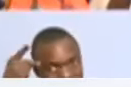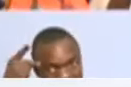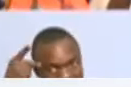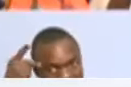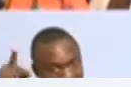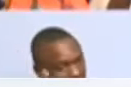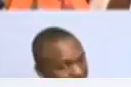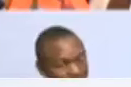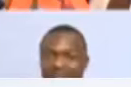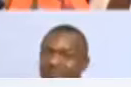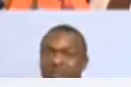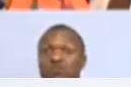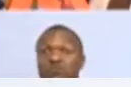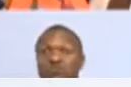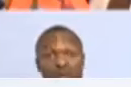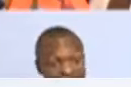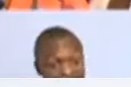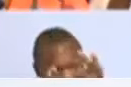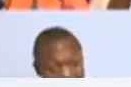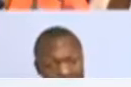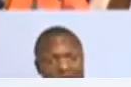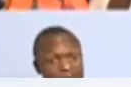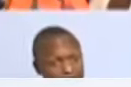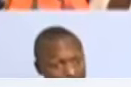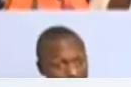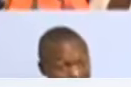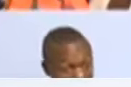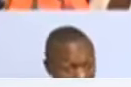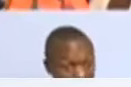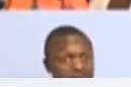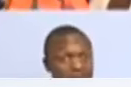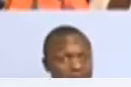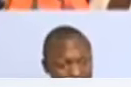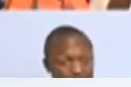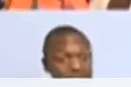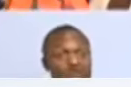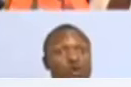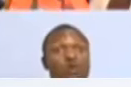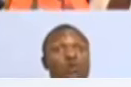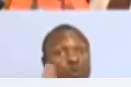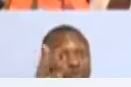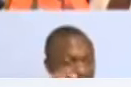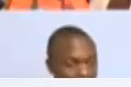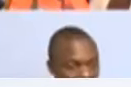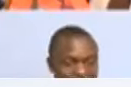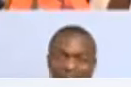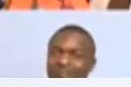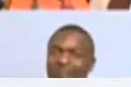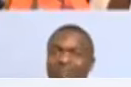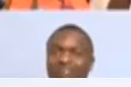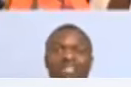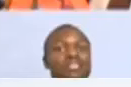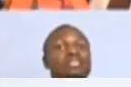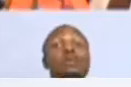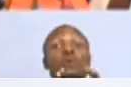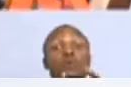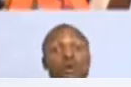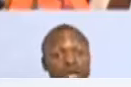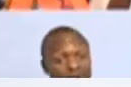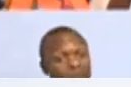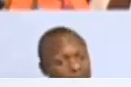They will not hide. When they do it, the law will take course, madam. That's how it works. That's how it